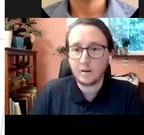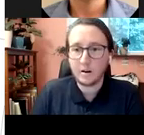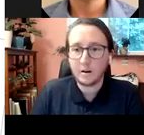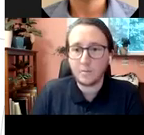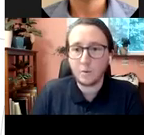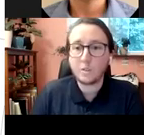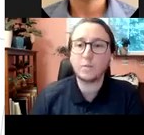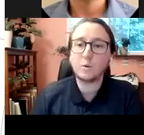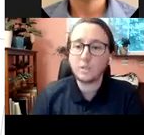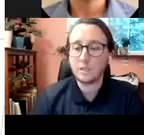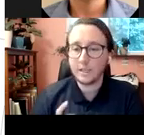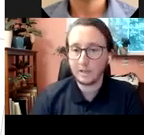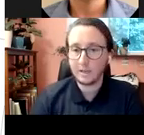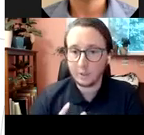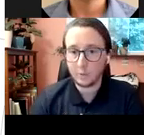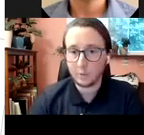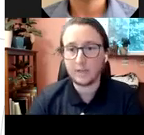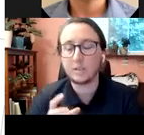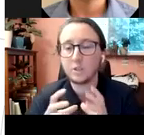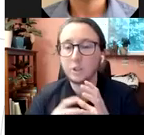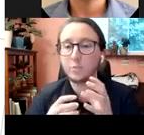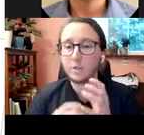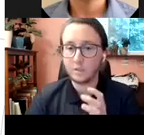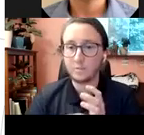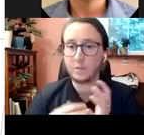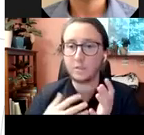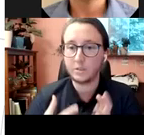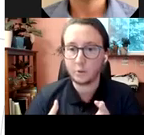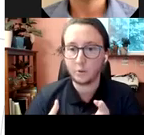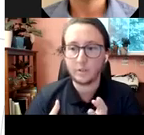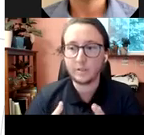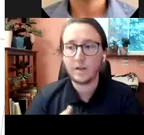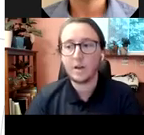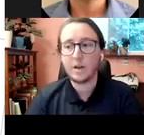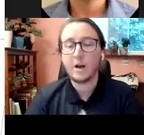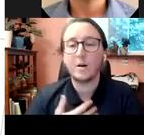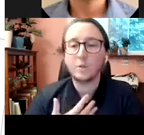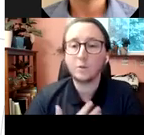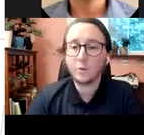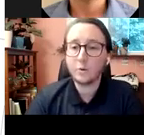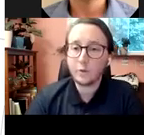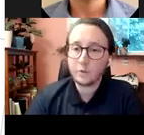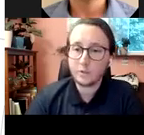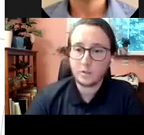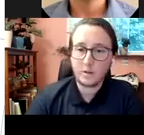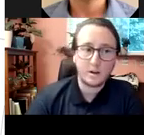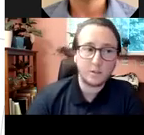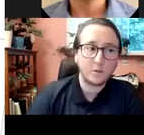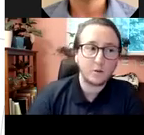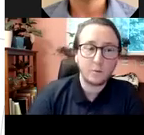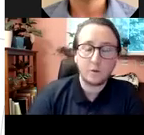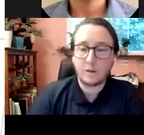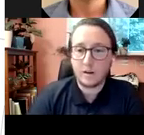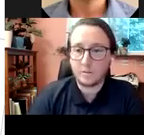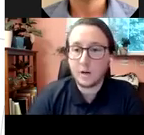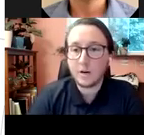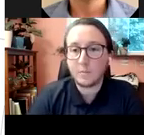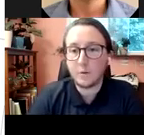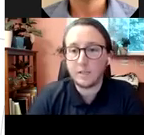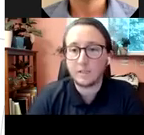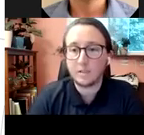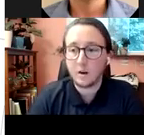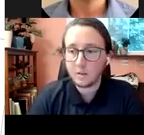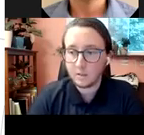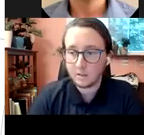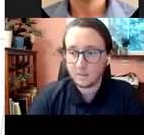gatekeeping was most salient between two participants' stories. So the first story I'm going to talk